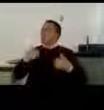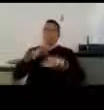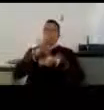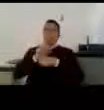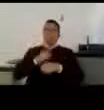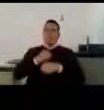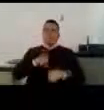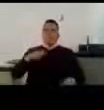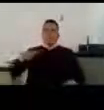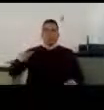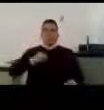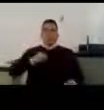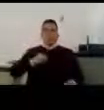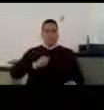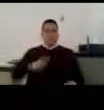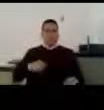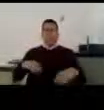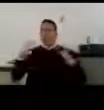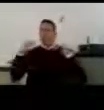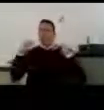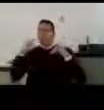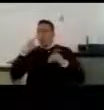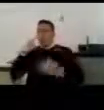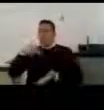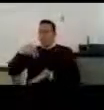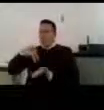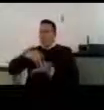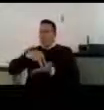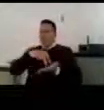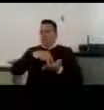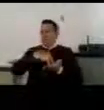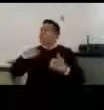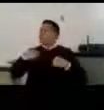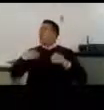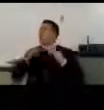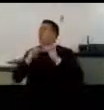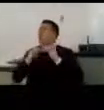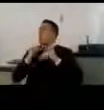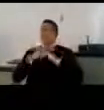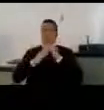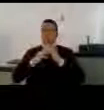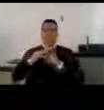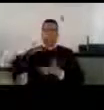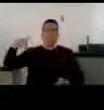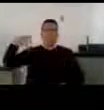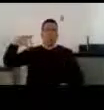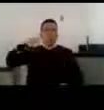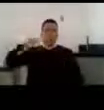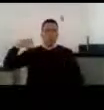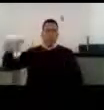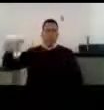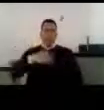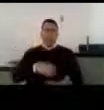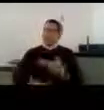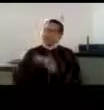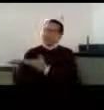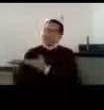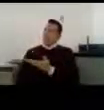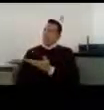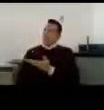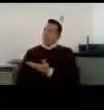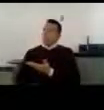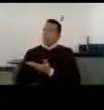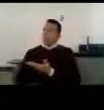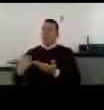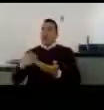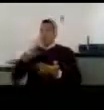used to doing my own, But I hope you all don't mind if I stand up, because I'm more comfortable when I kind of walk around a little bit and